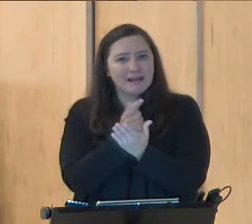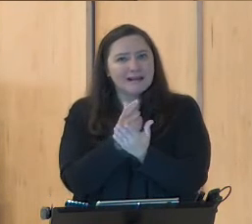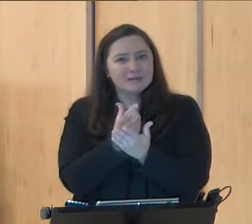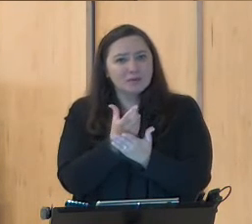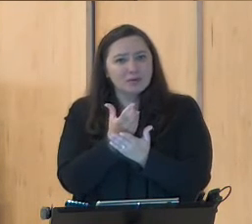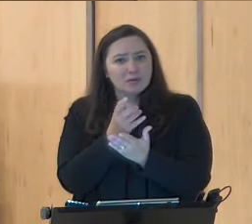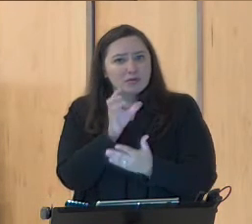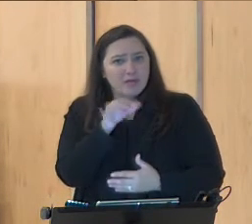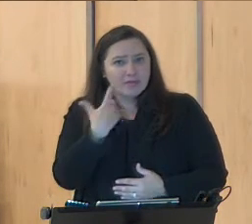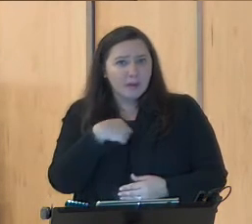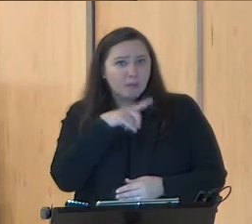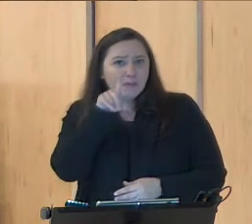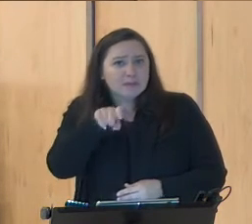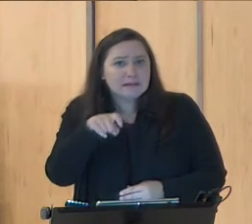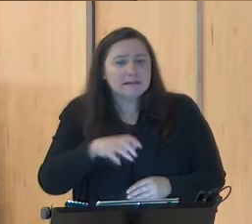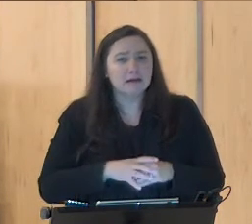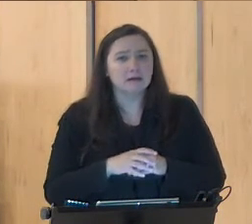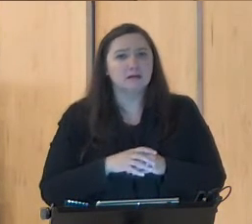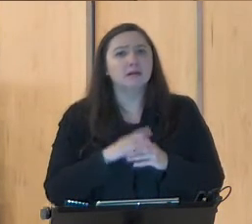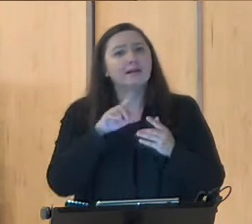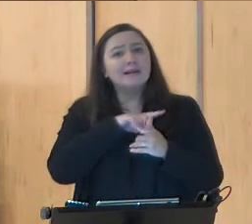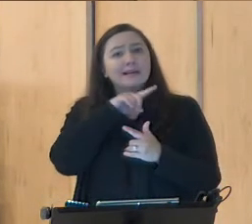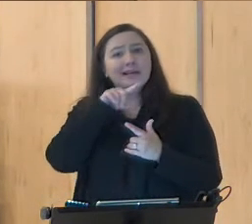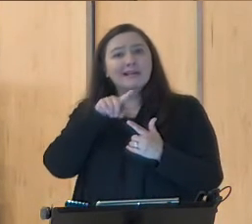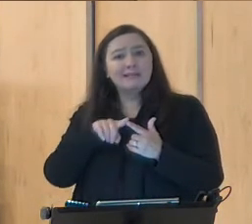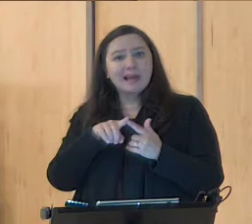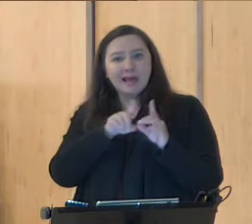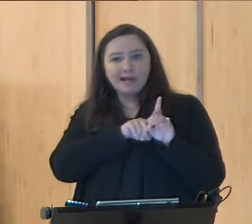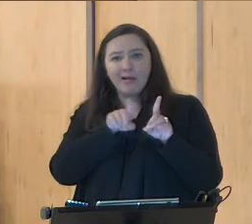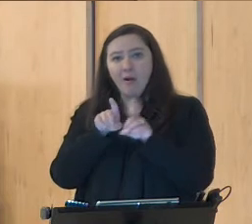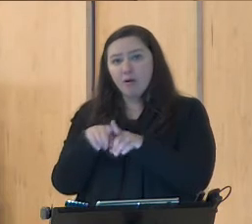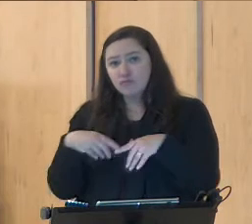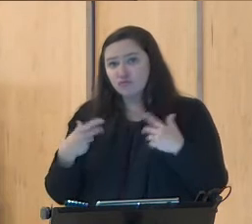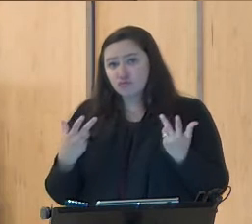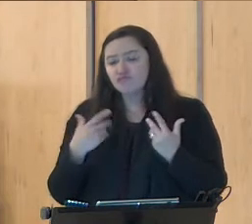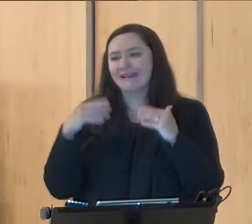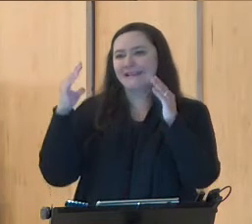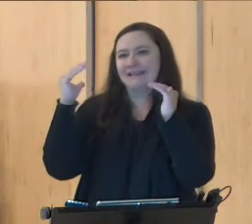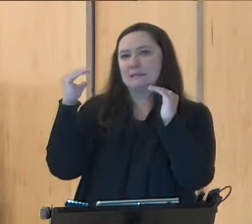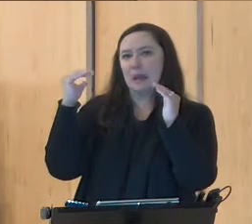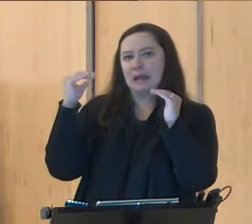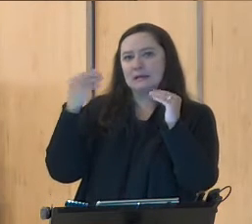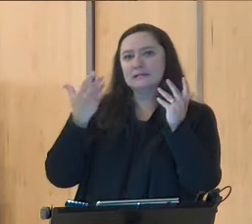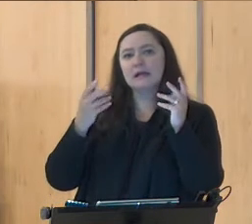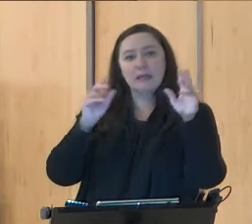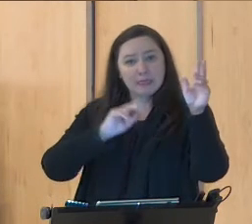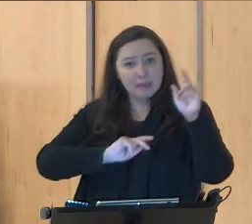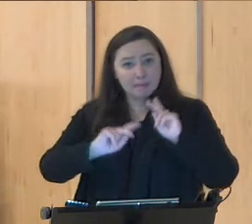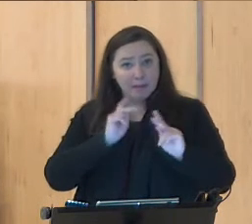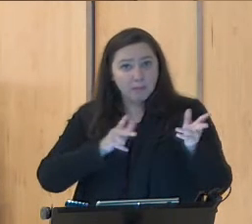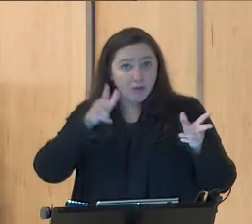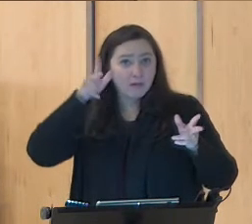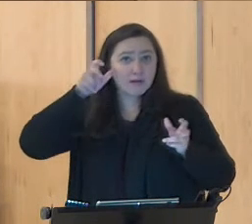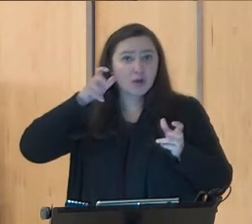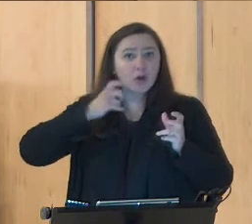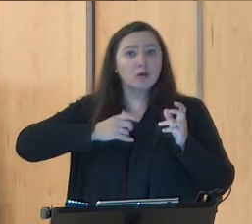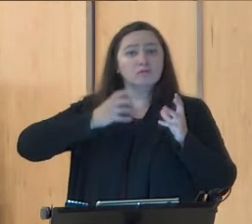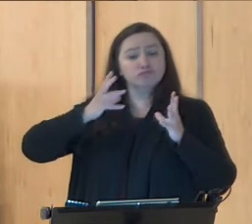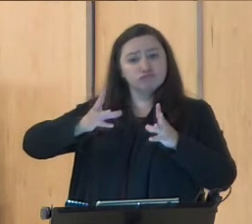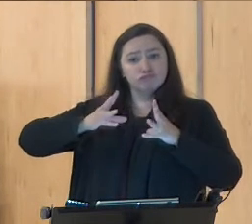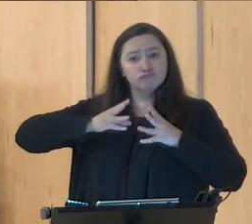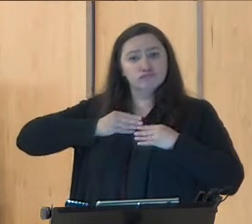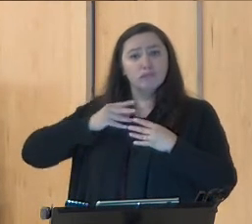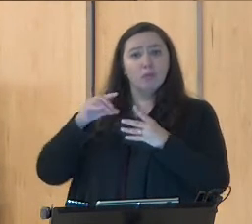needed. And then we should also expect that those who hear and receive the